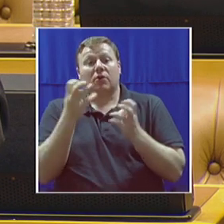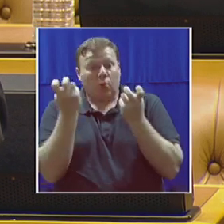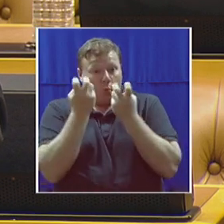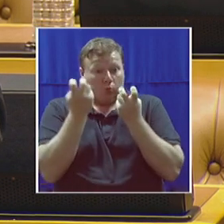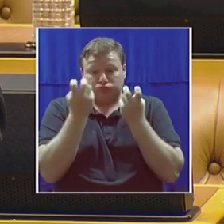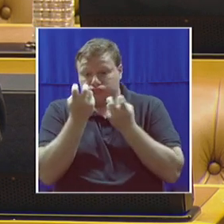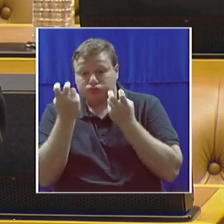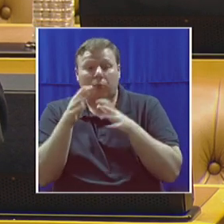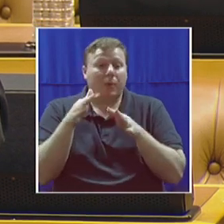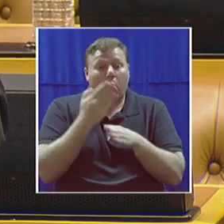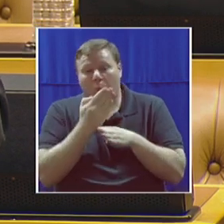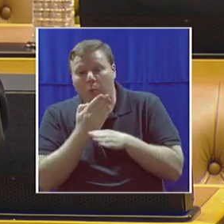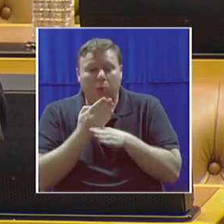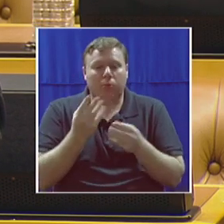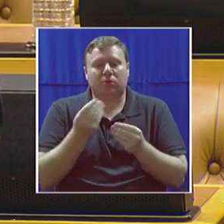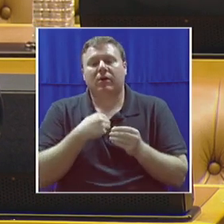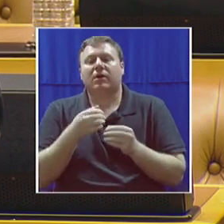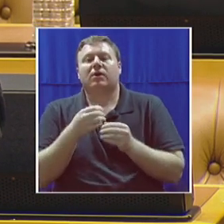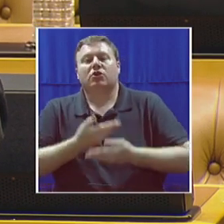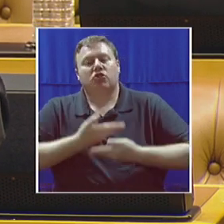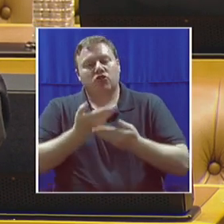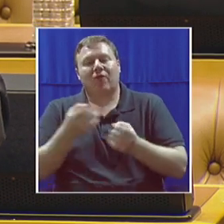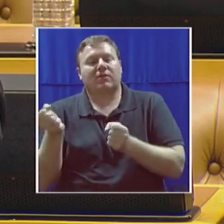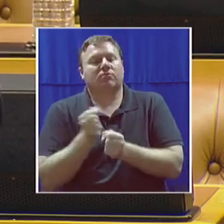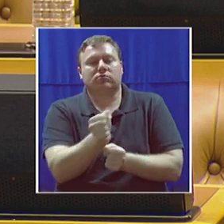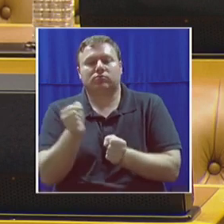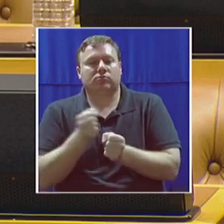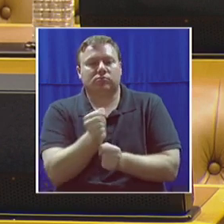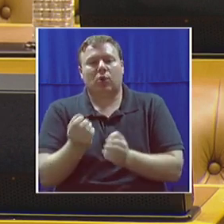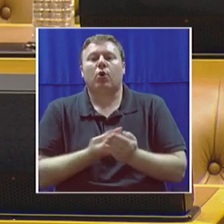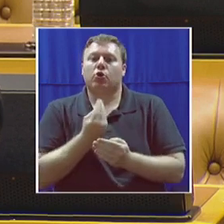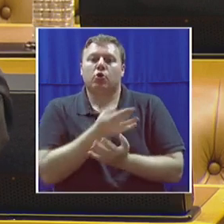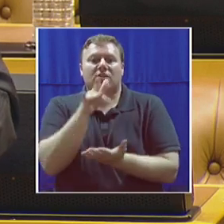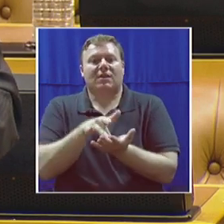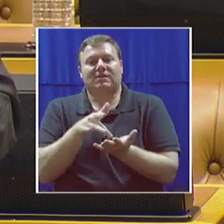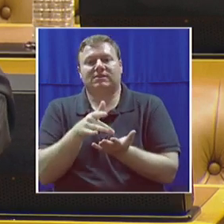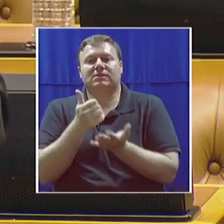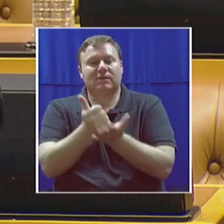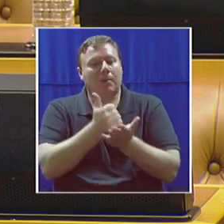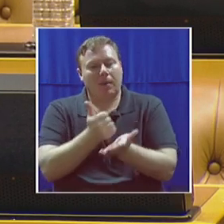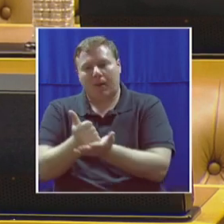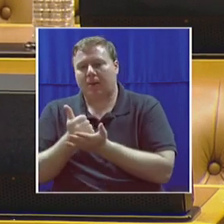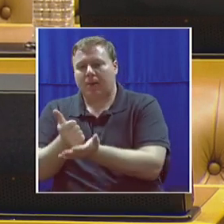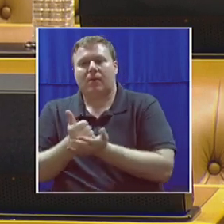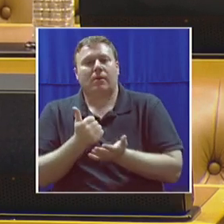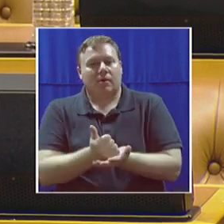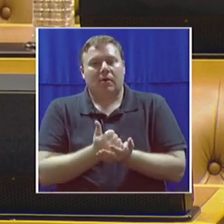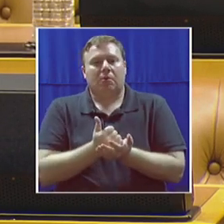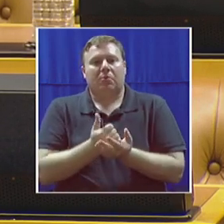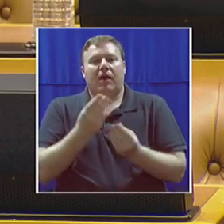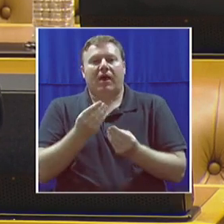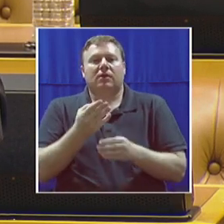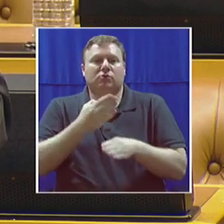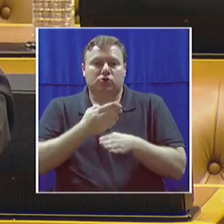through what we we call the public employment services youth centers and the private Employment Services Career Centers